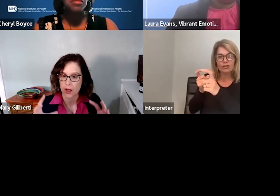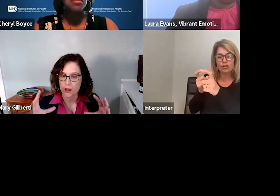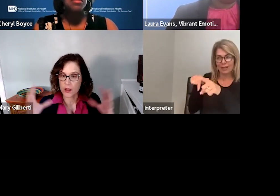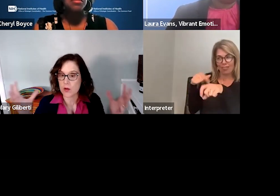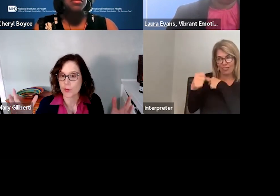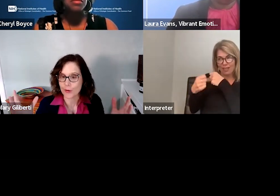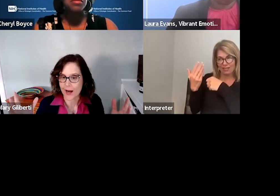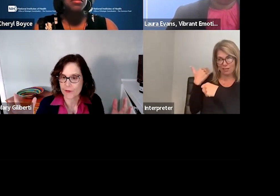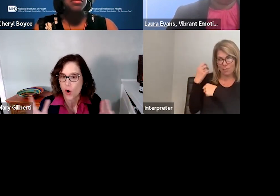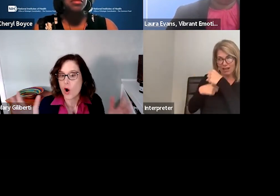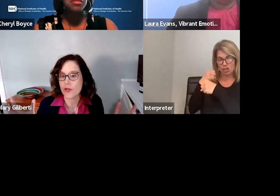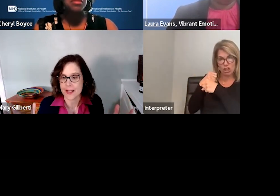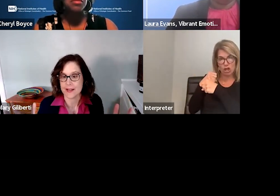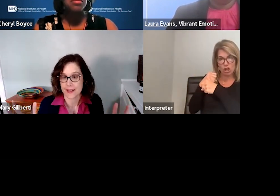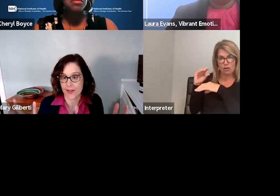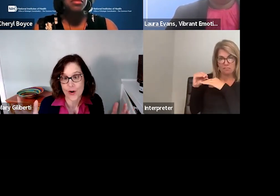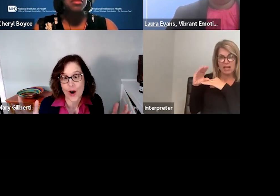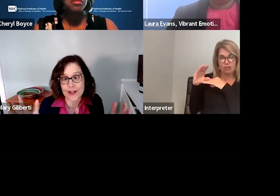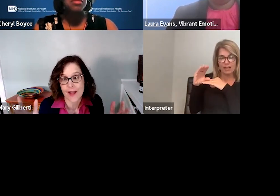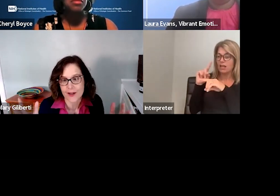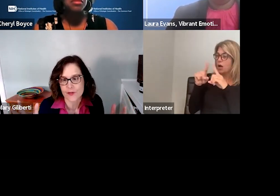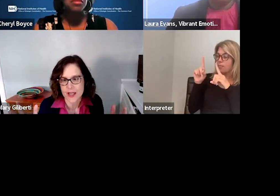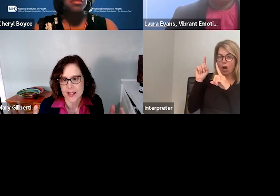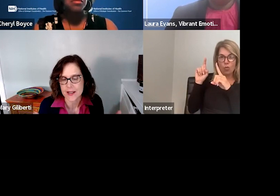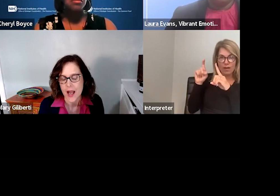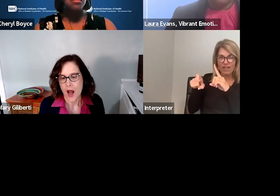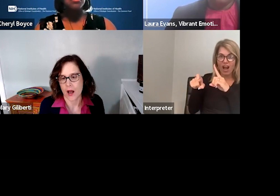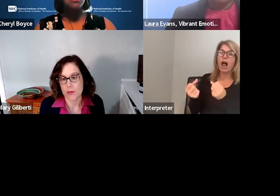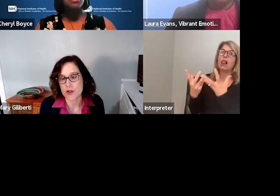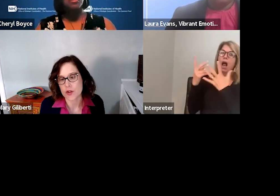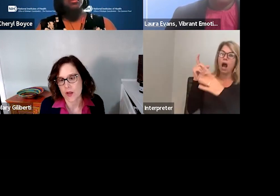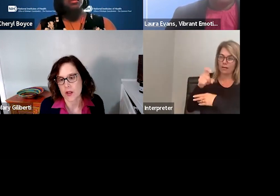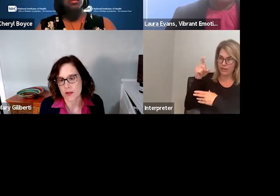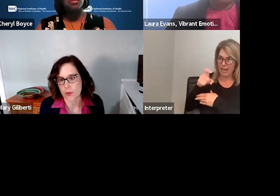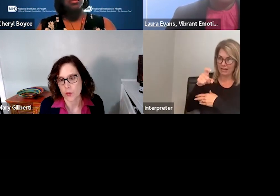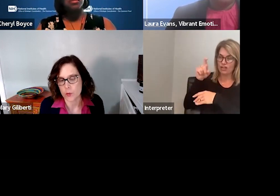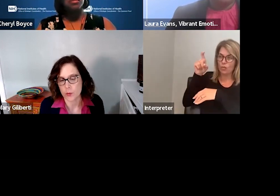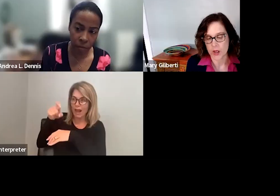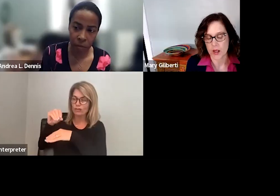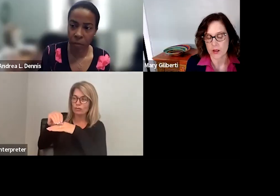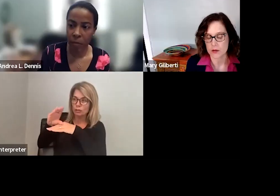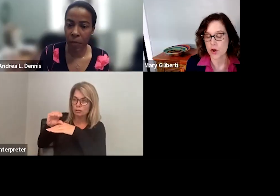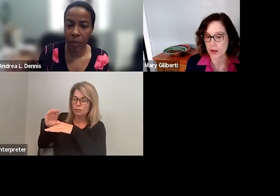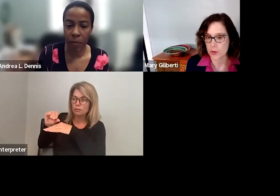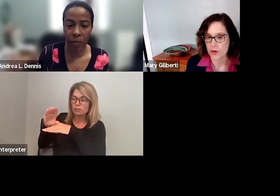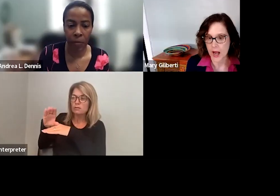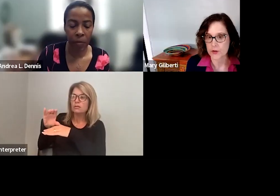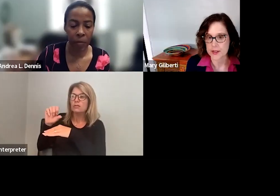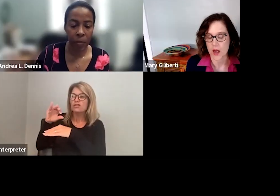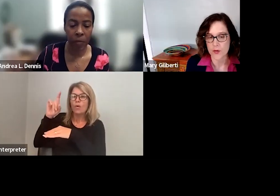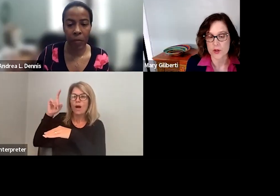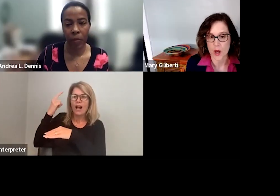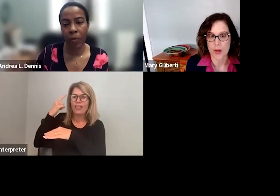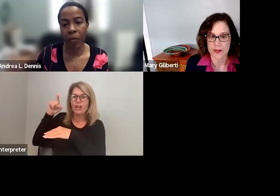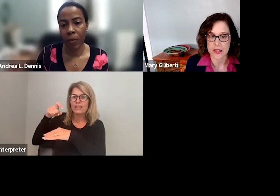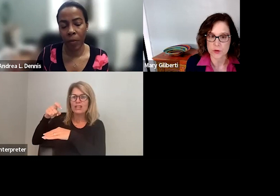it was a conglomerate, right, for all the needs. And there are a lot of needs. And so I think that we will be talking with Congress